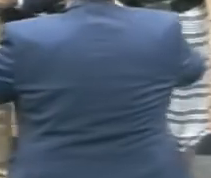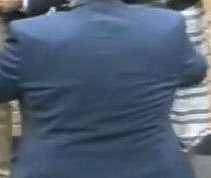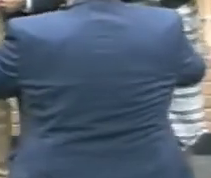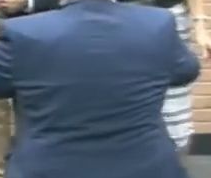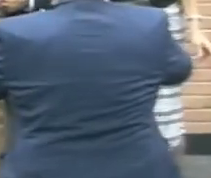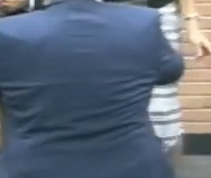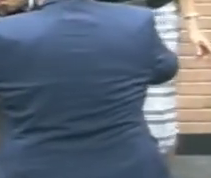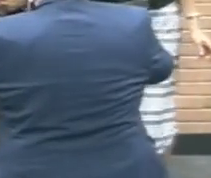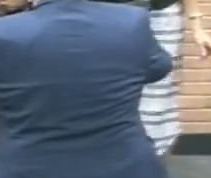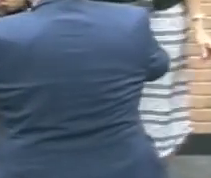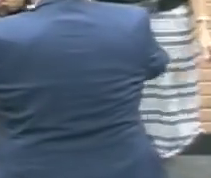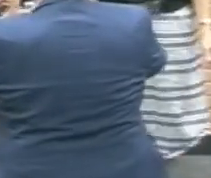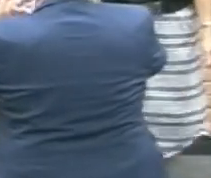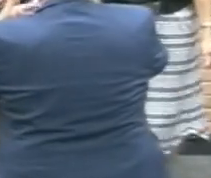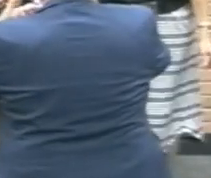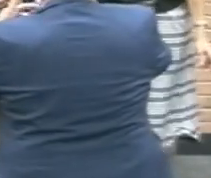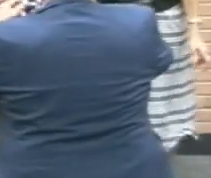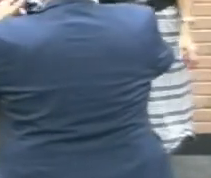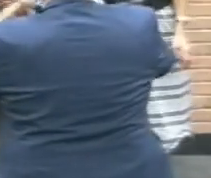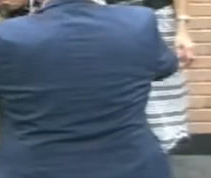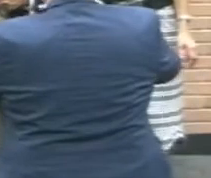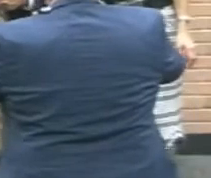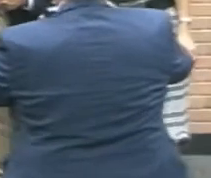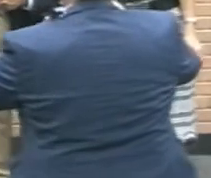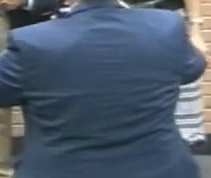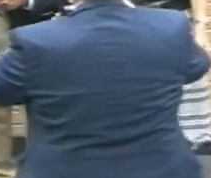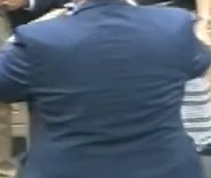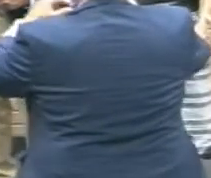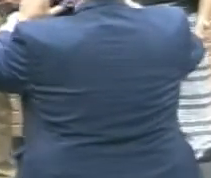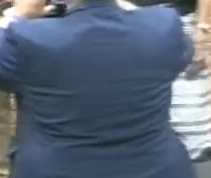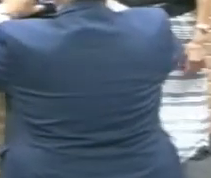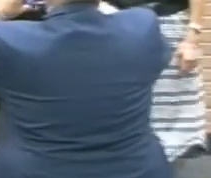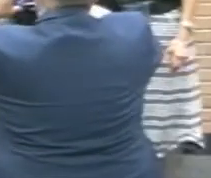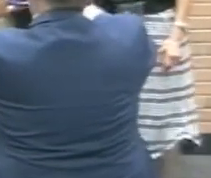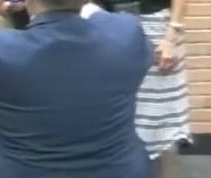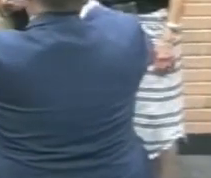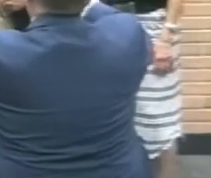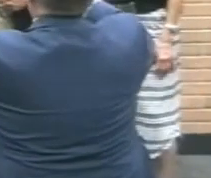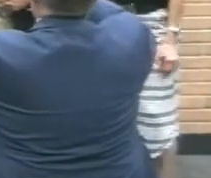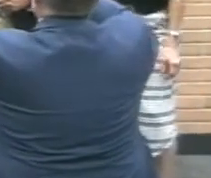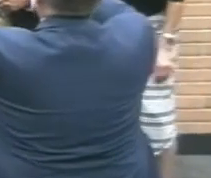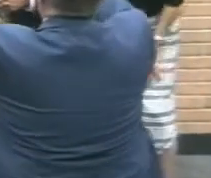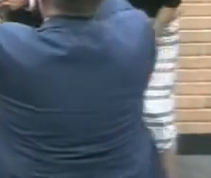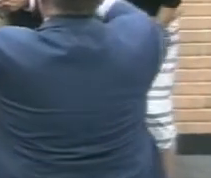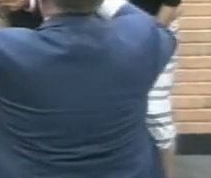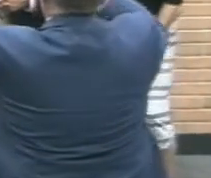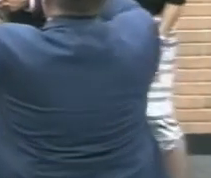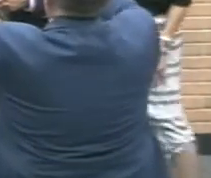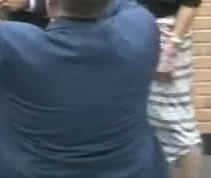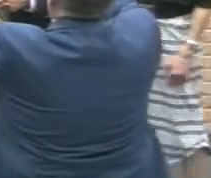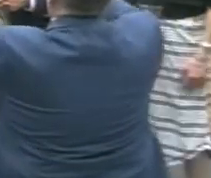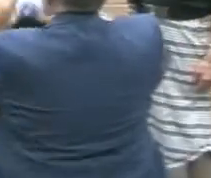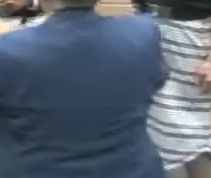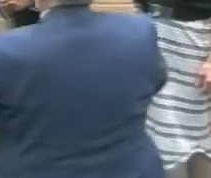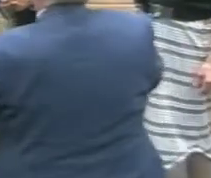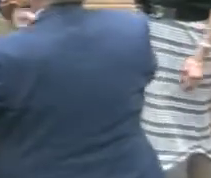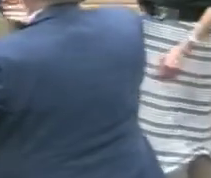I'm supposed to be taking me in these, right? Where would you like me? Not the front.